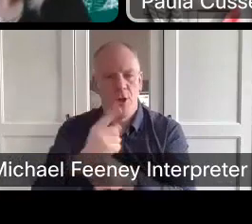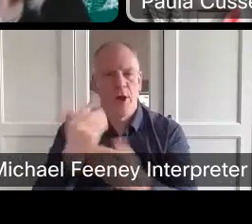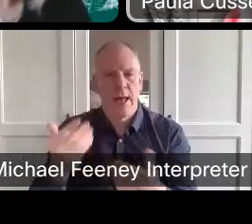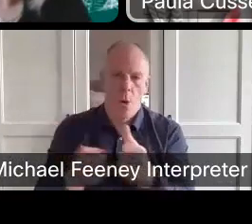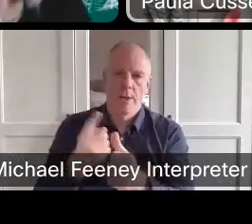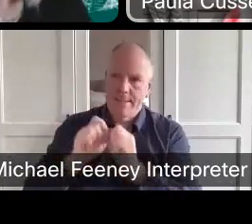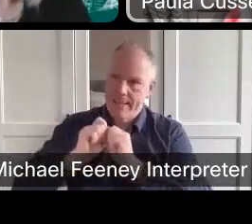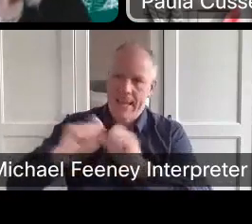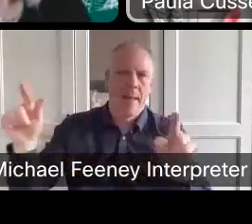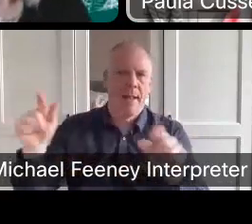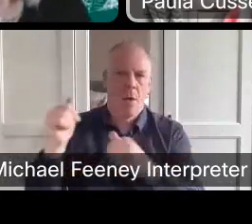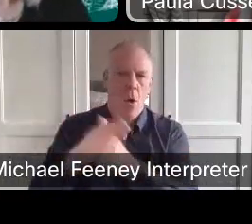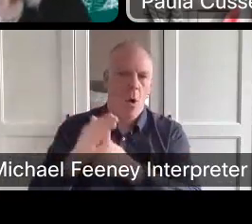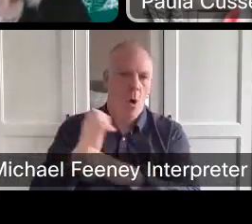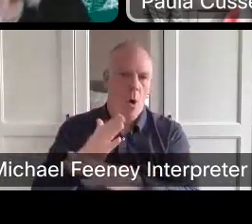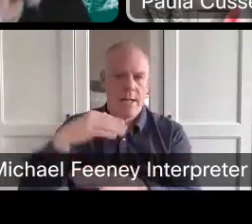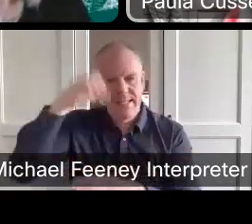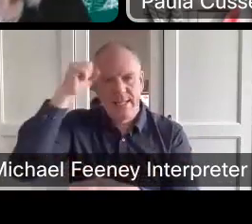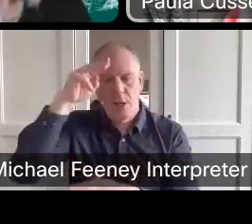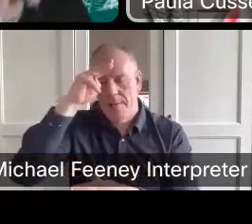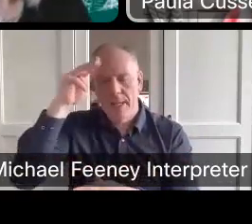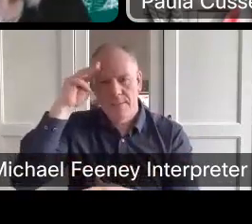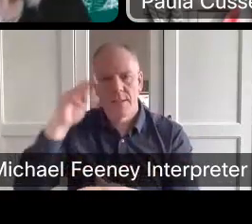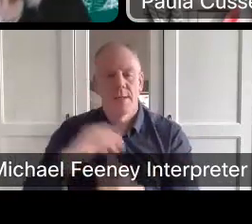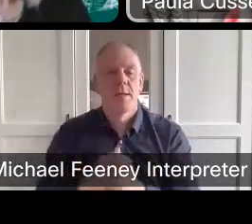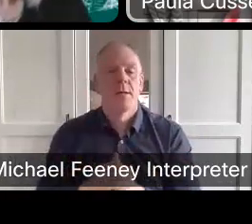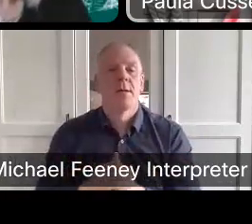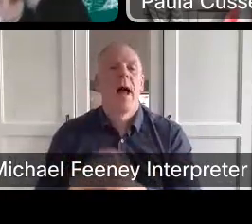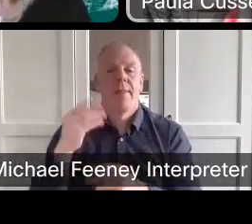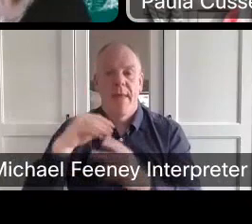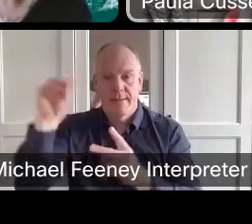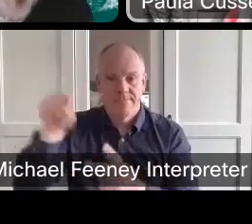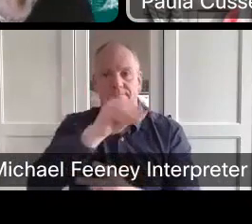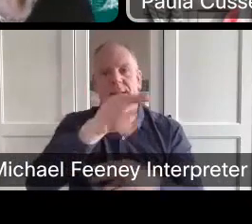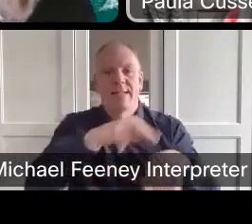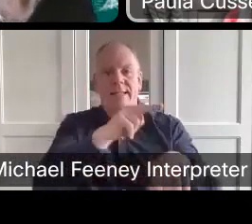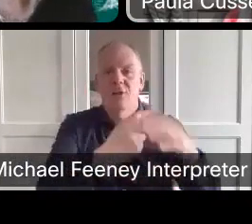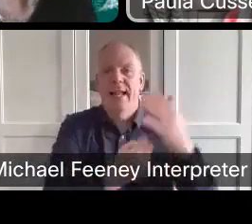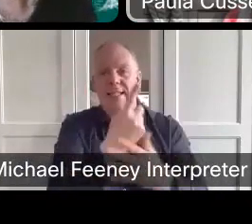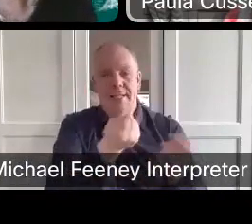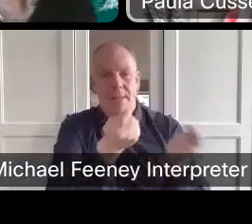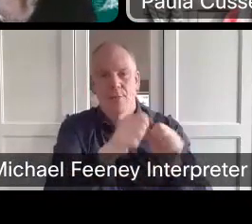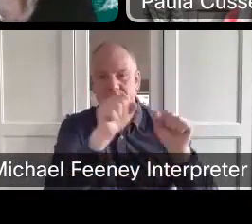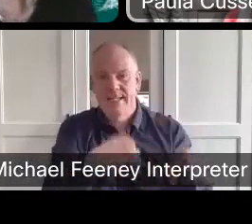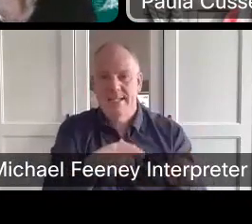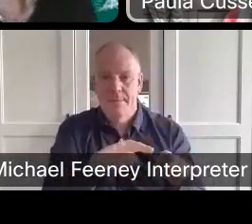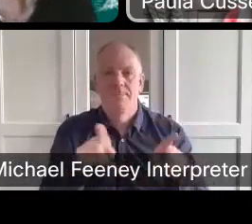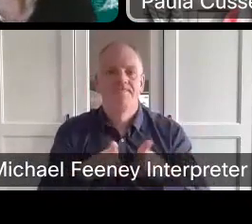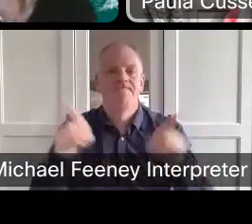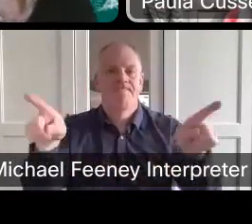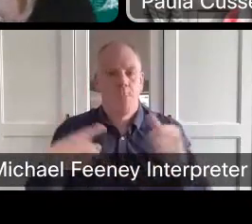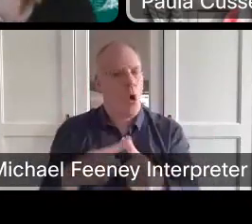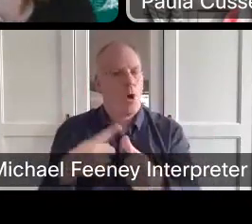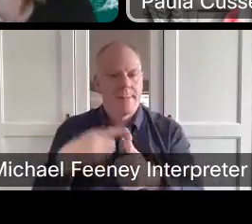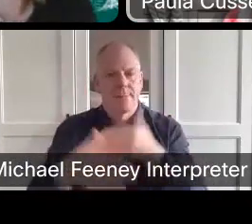the incident. Okay. Now it's a bit of a double entry, so we then transfer that to the National Incident Management System. But there's an